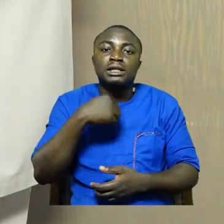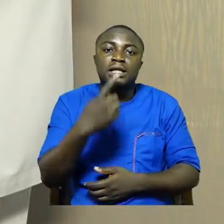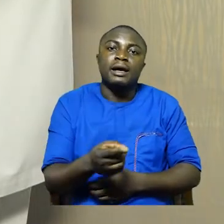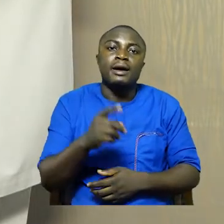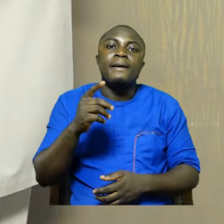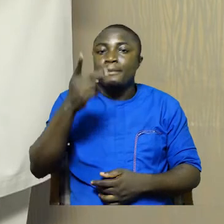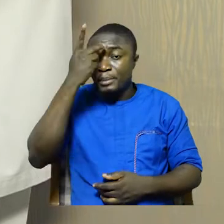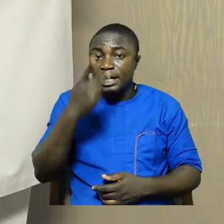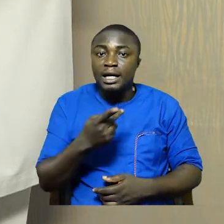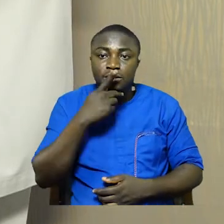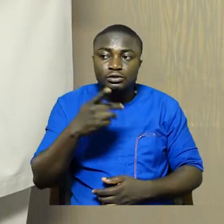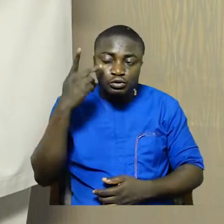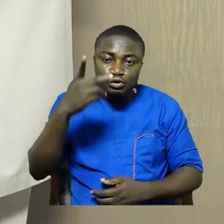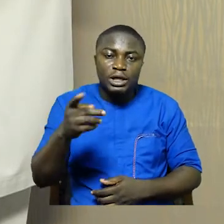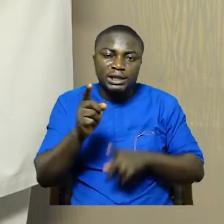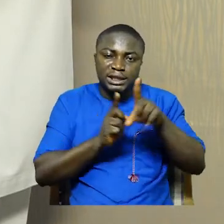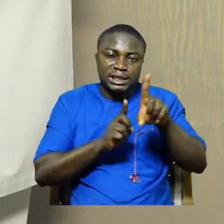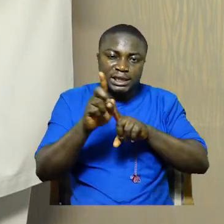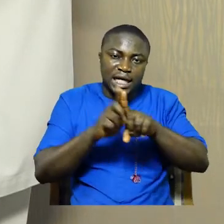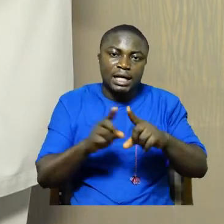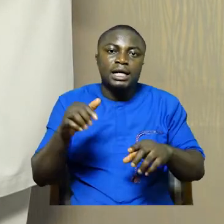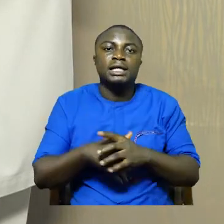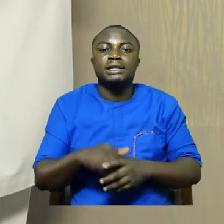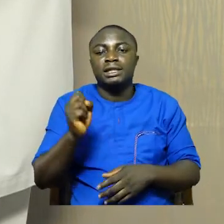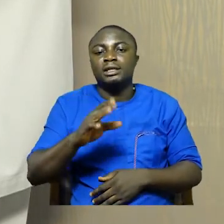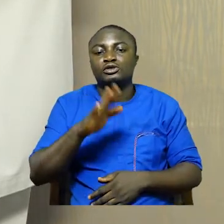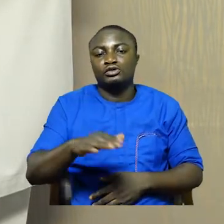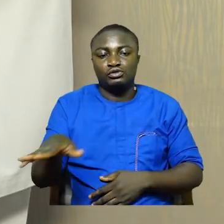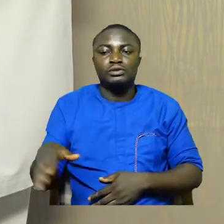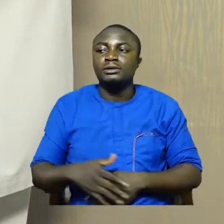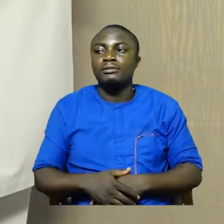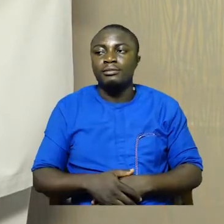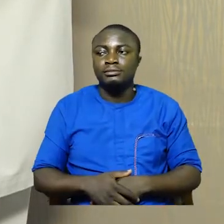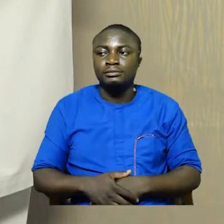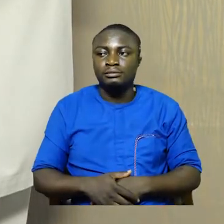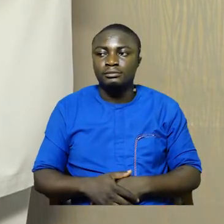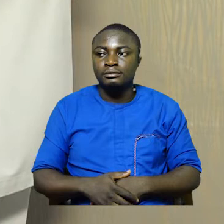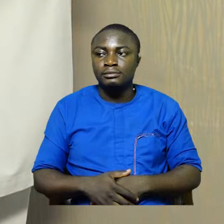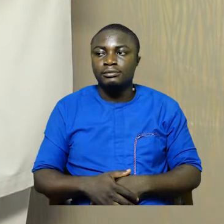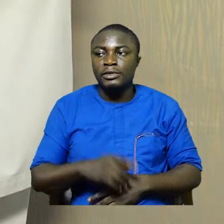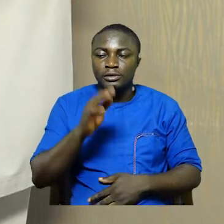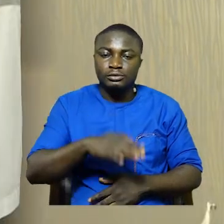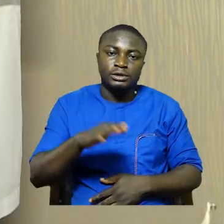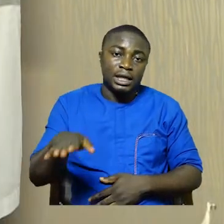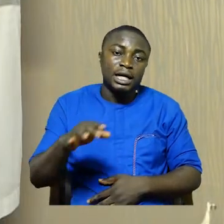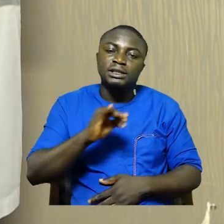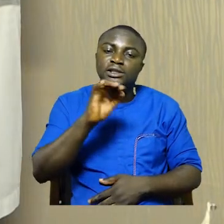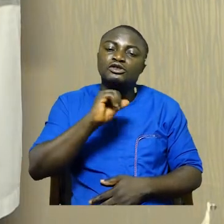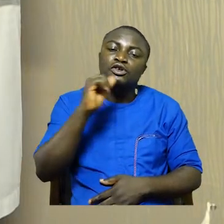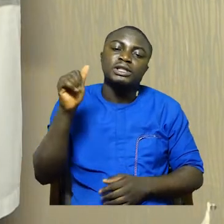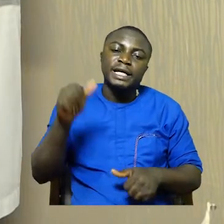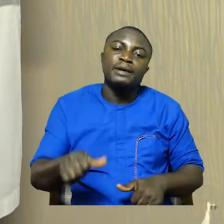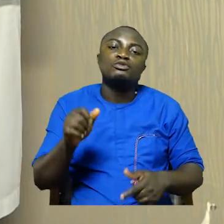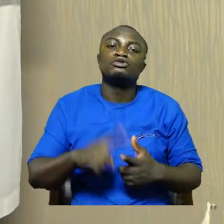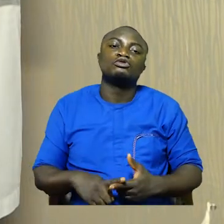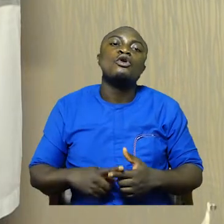of Dr. Otabo, which tasks parents to be vigilant and look out for signs like this in their children. The